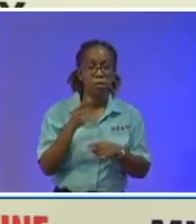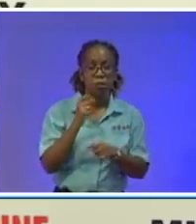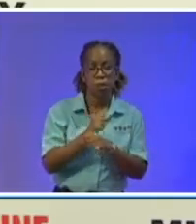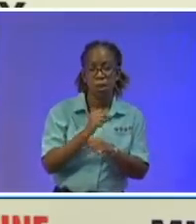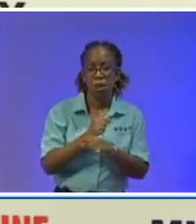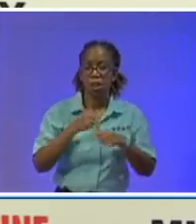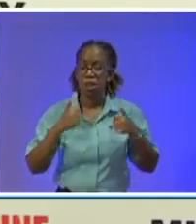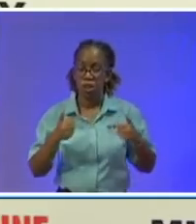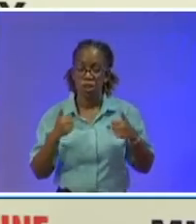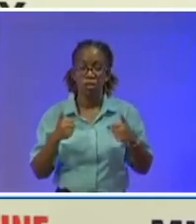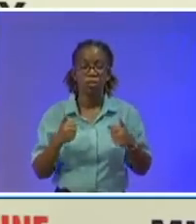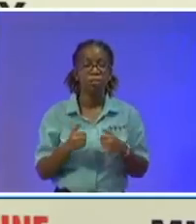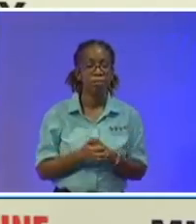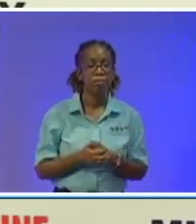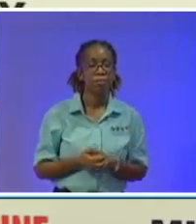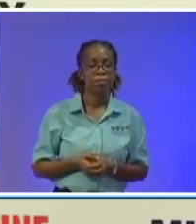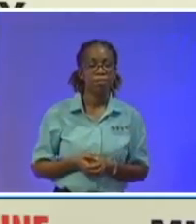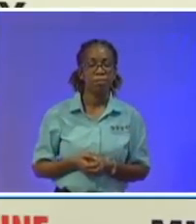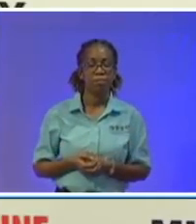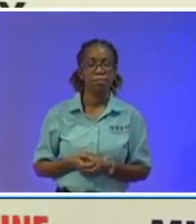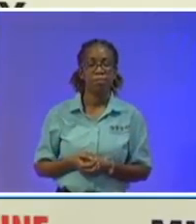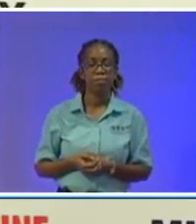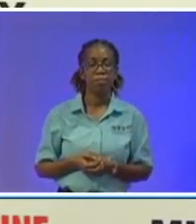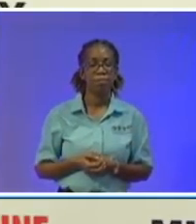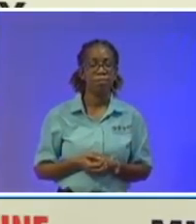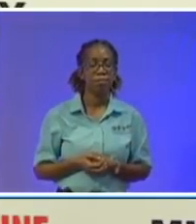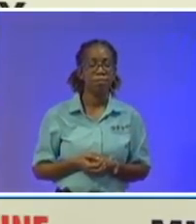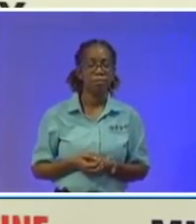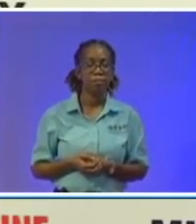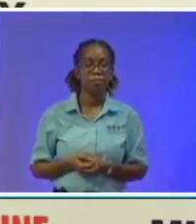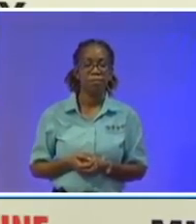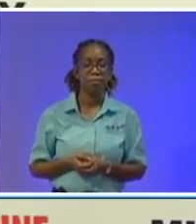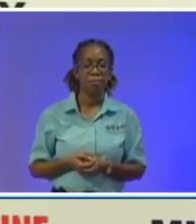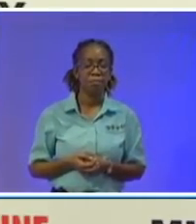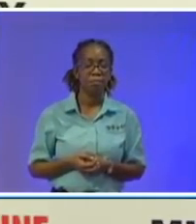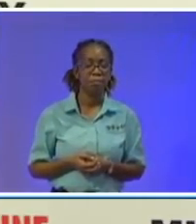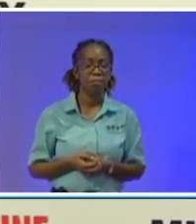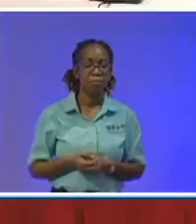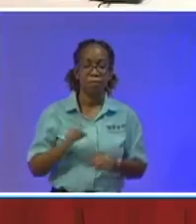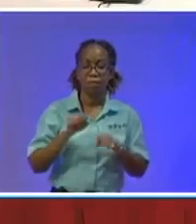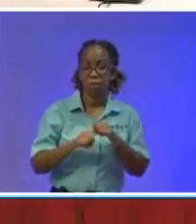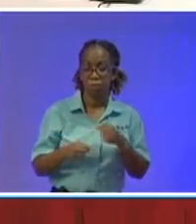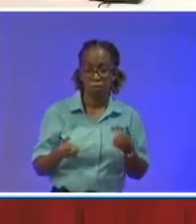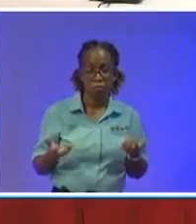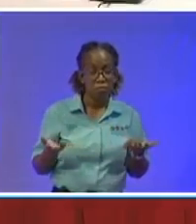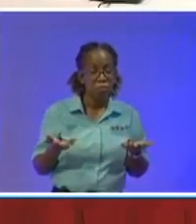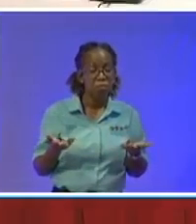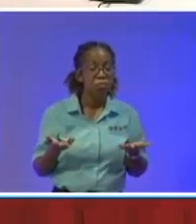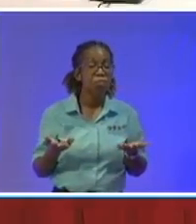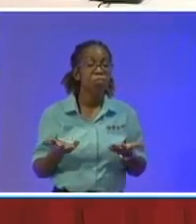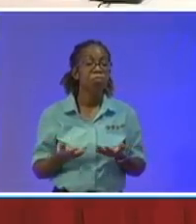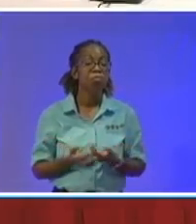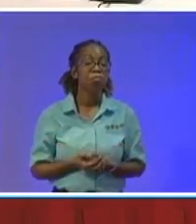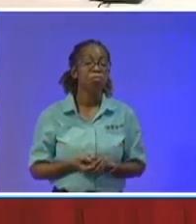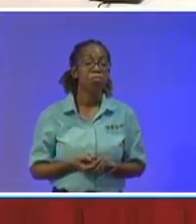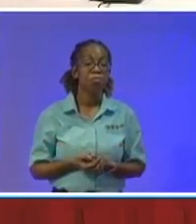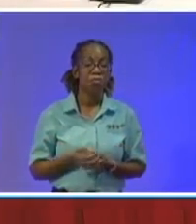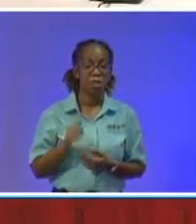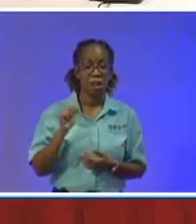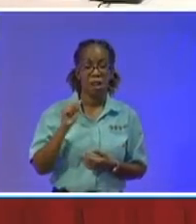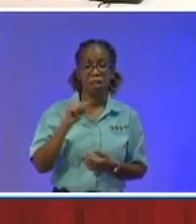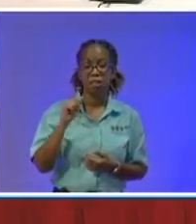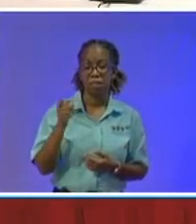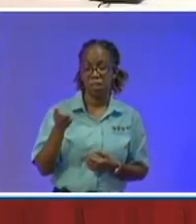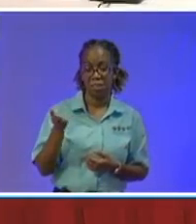part of the vaccination program. So Al, that's the bit I got. Thank you very much. CMO, we go